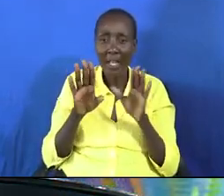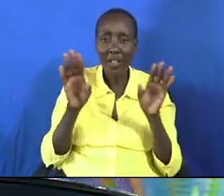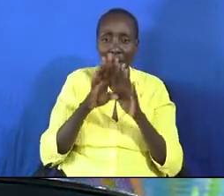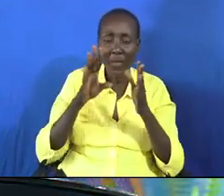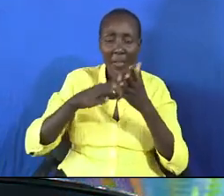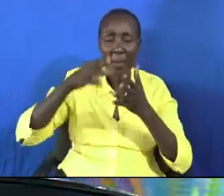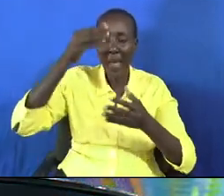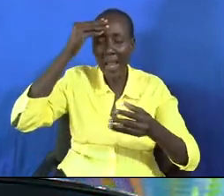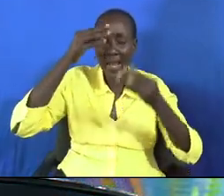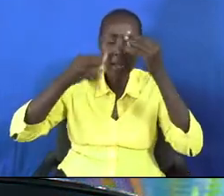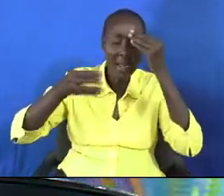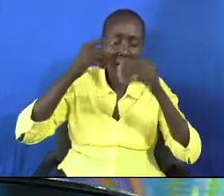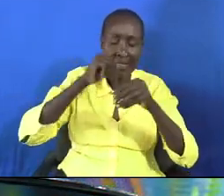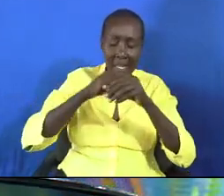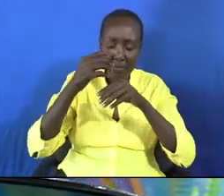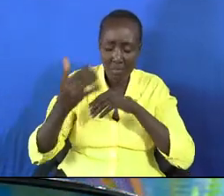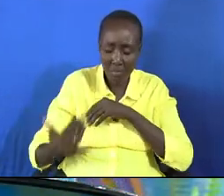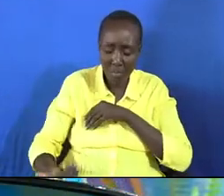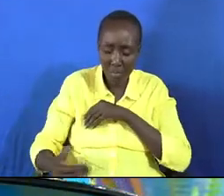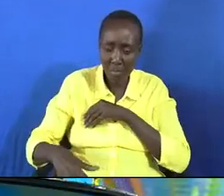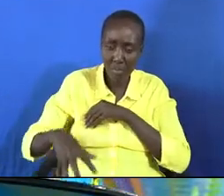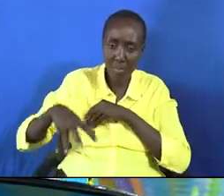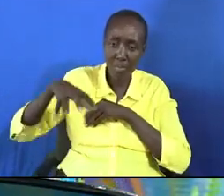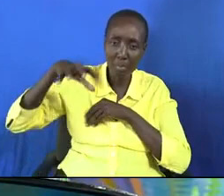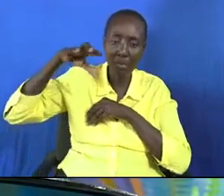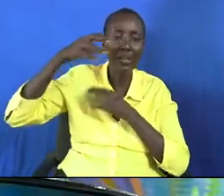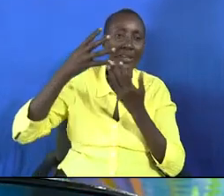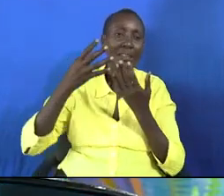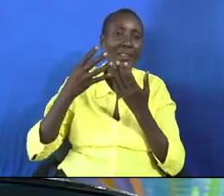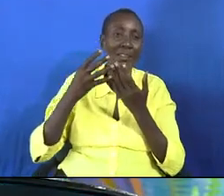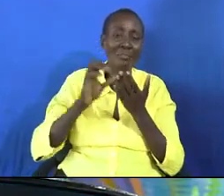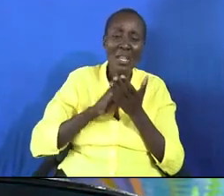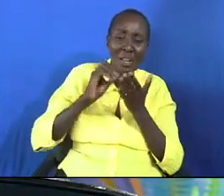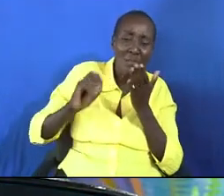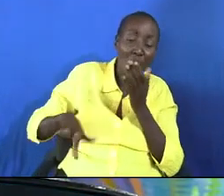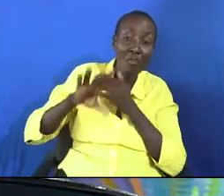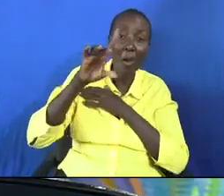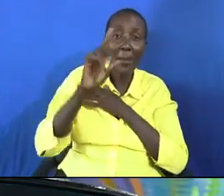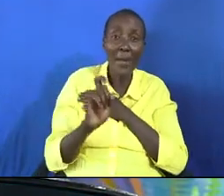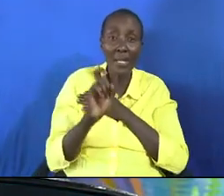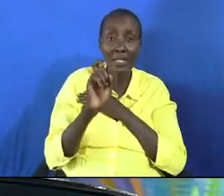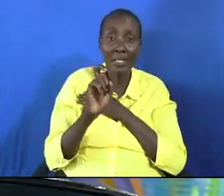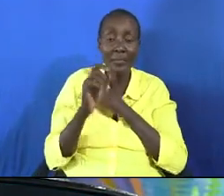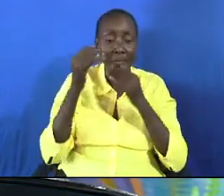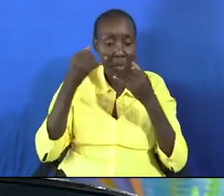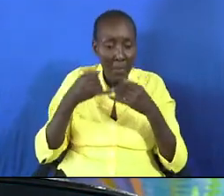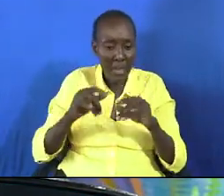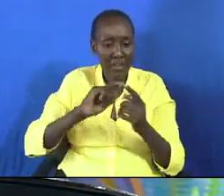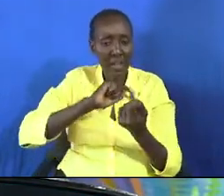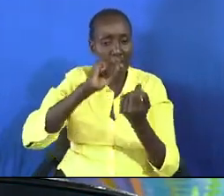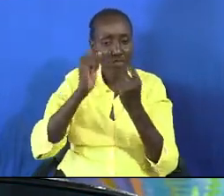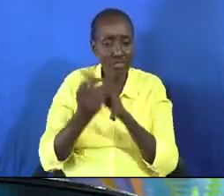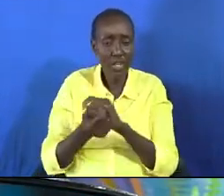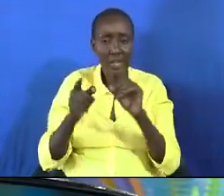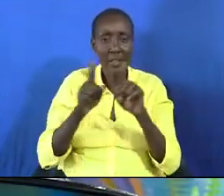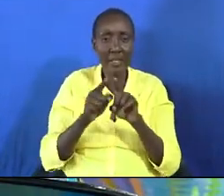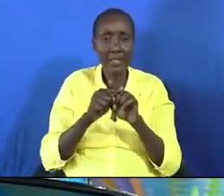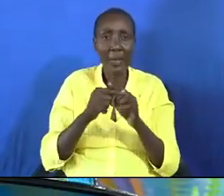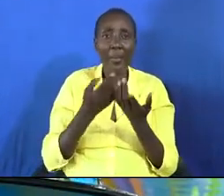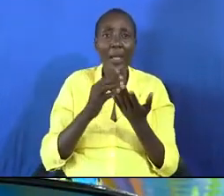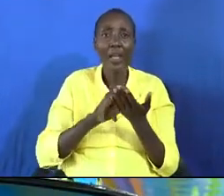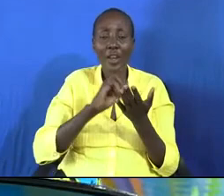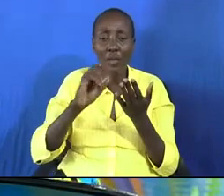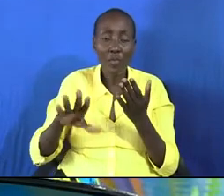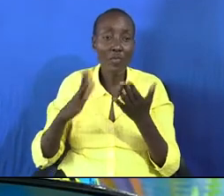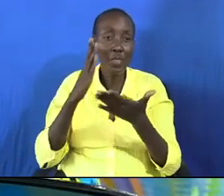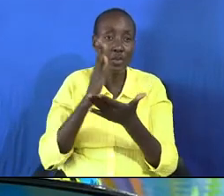taught from when I was young throughout church, it is a detox. You know, I'm trying to change it, replace it with